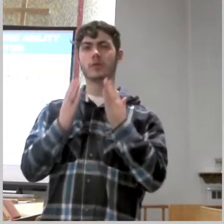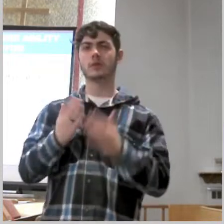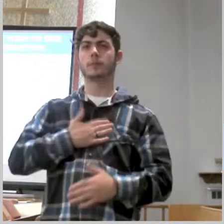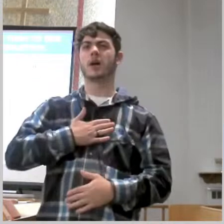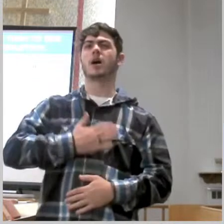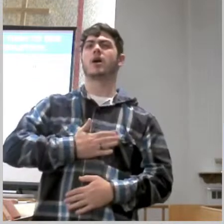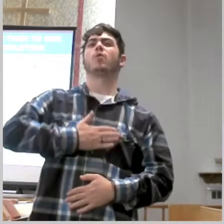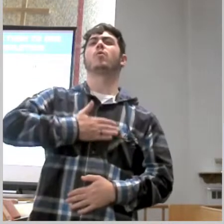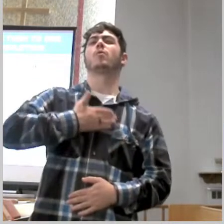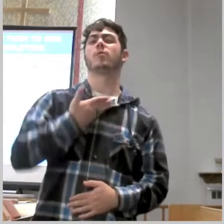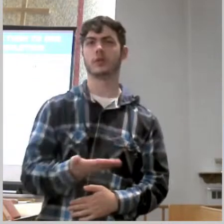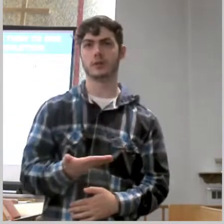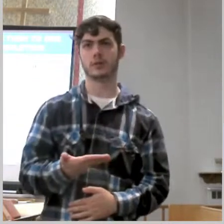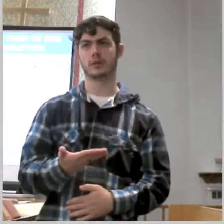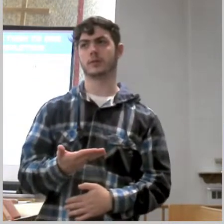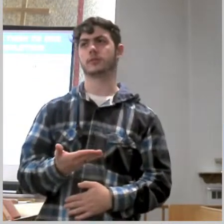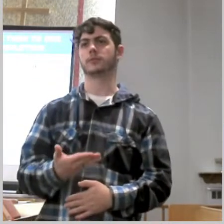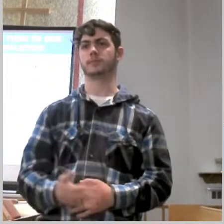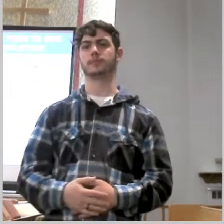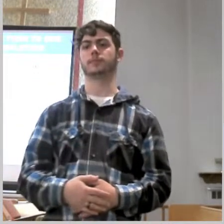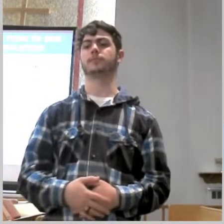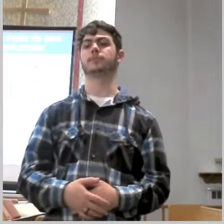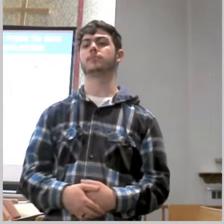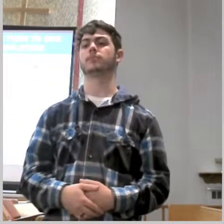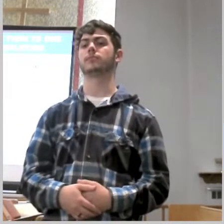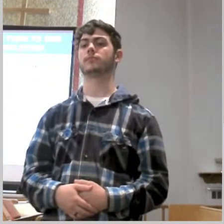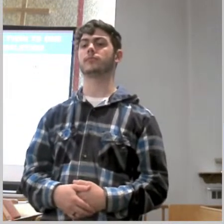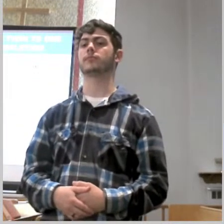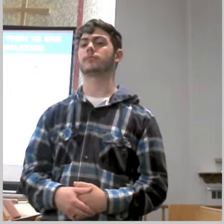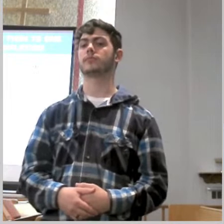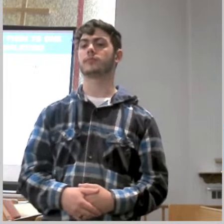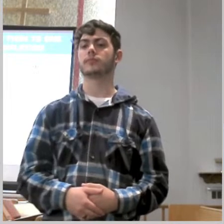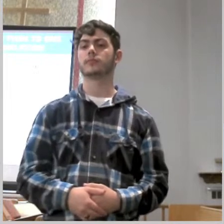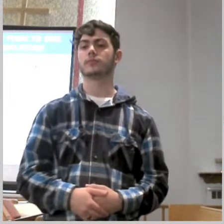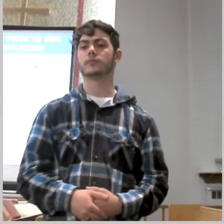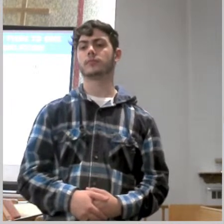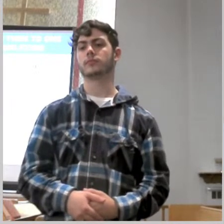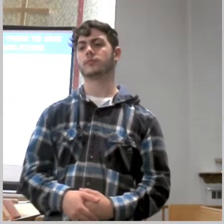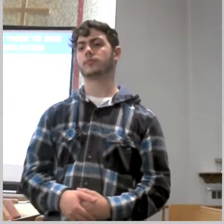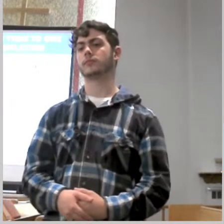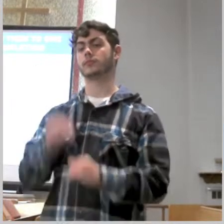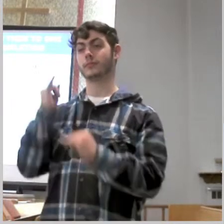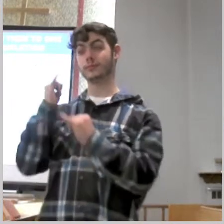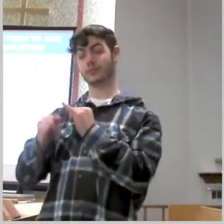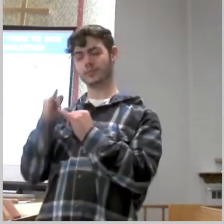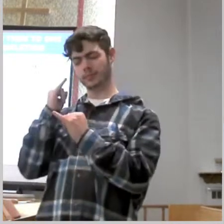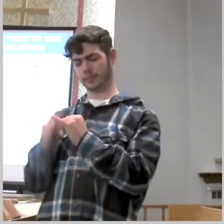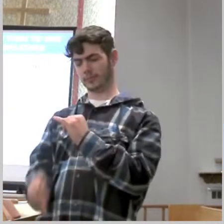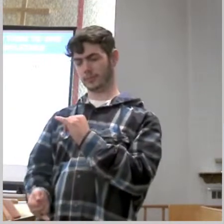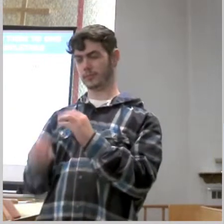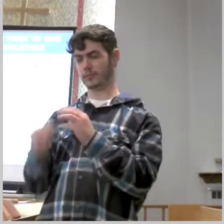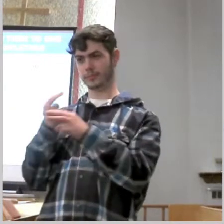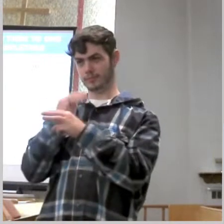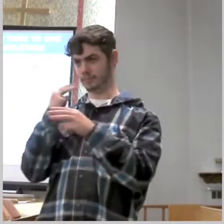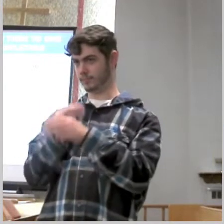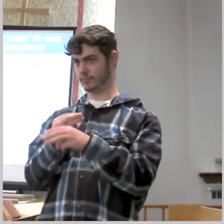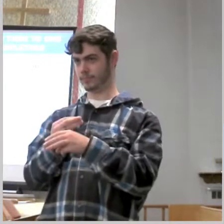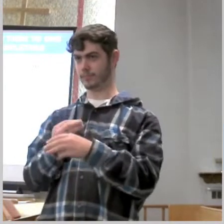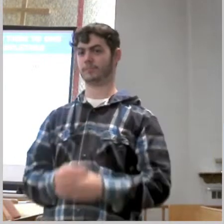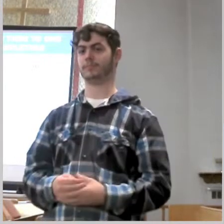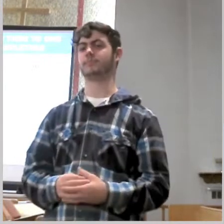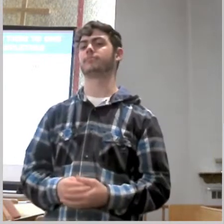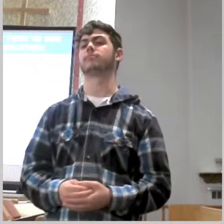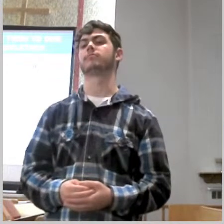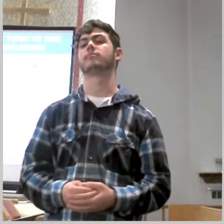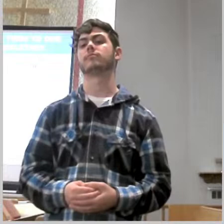is mentioning here. And last but not least, the last divine mathematical formula here. First to God, it's like an if-then